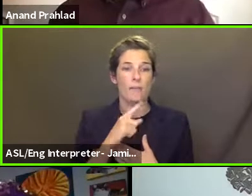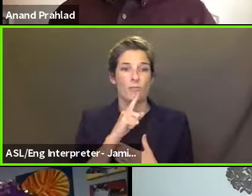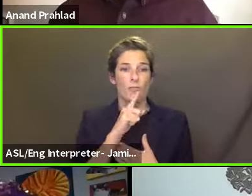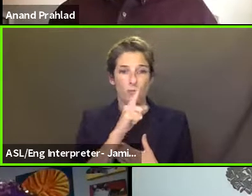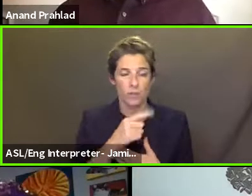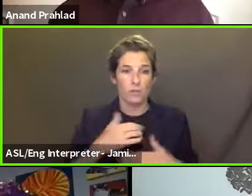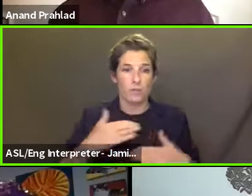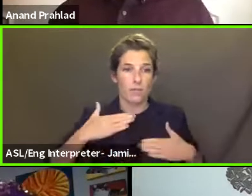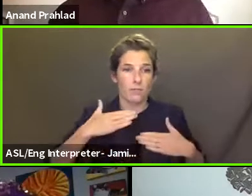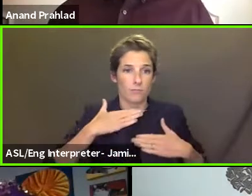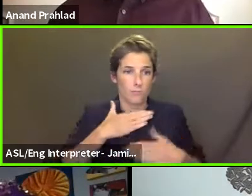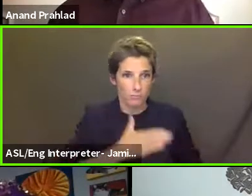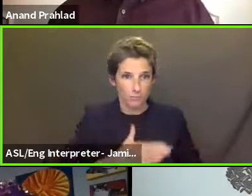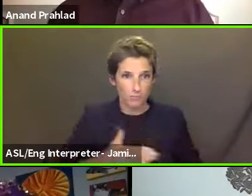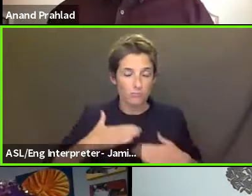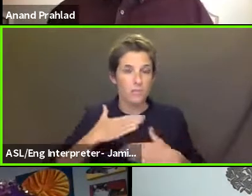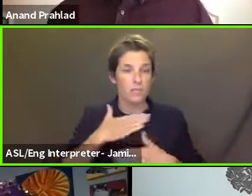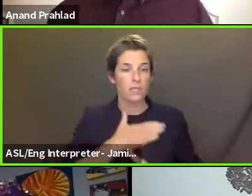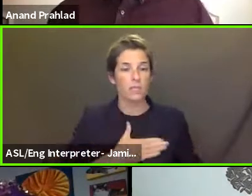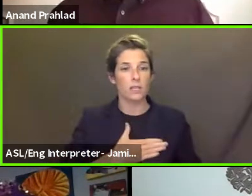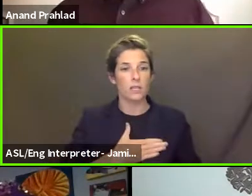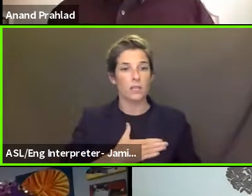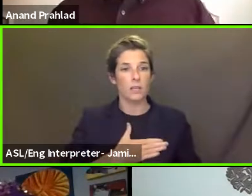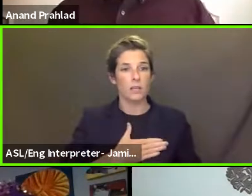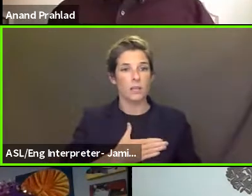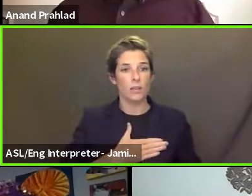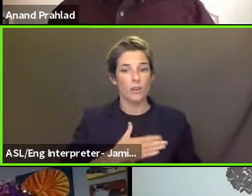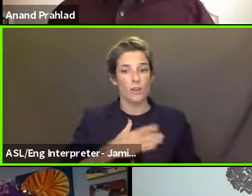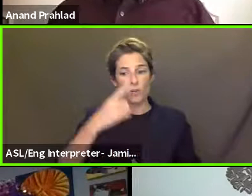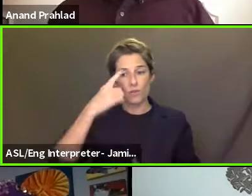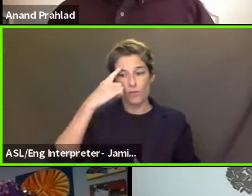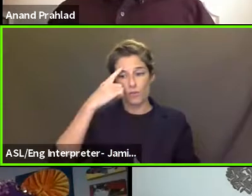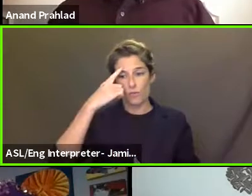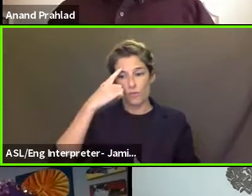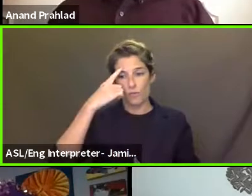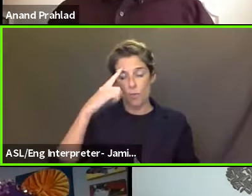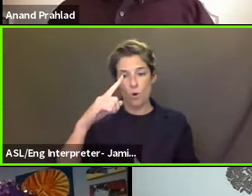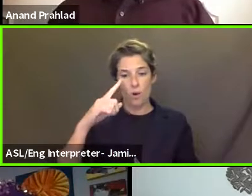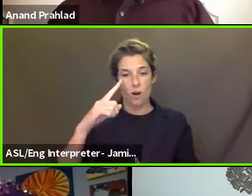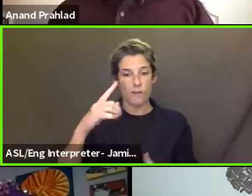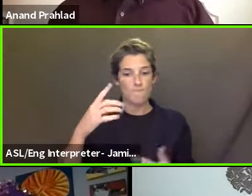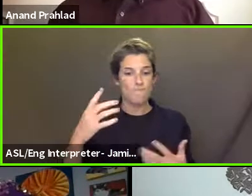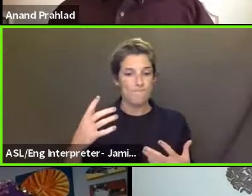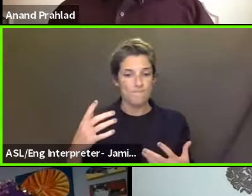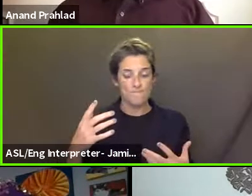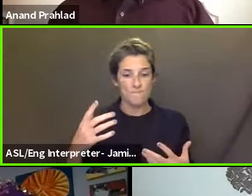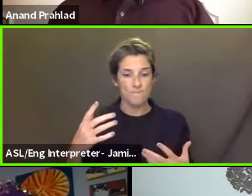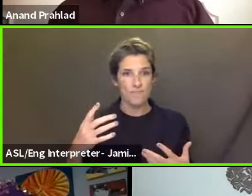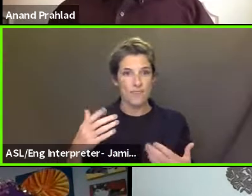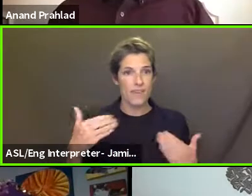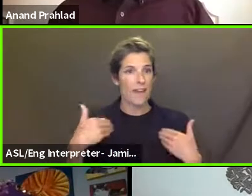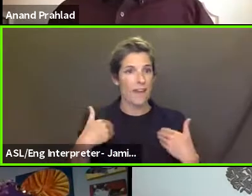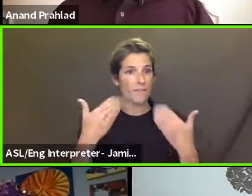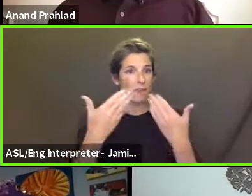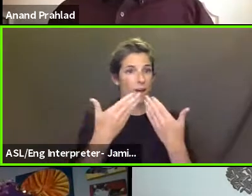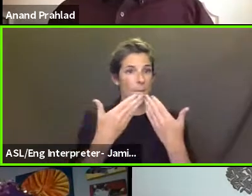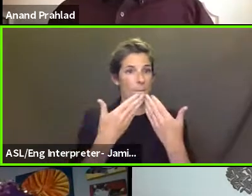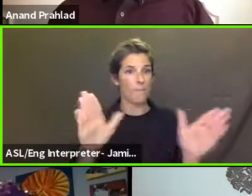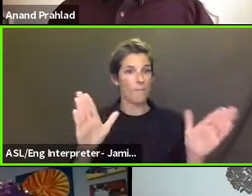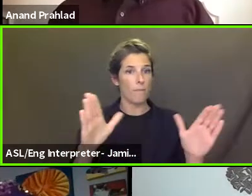grateful I am for an opportunity to have a public